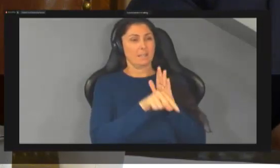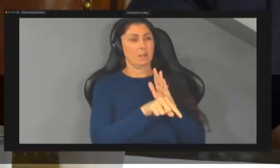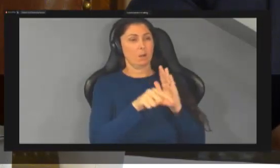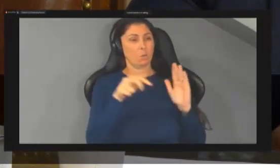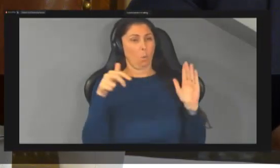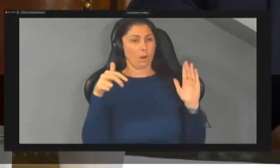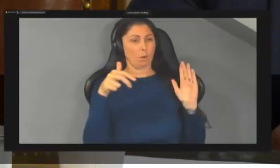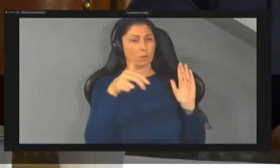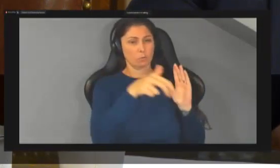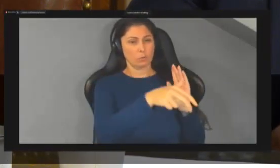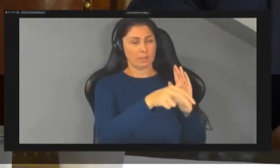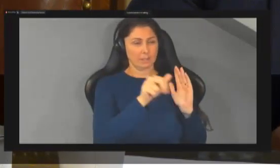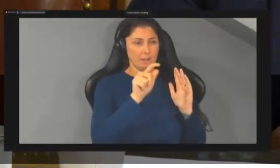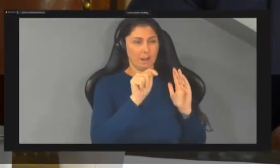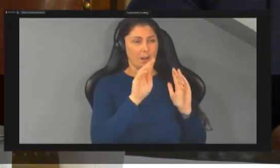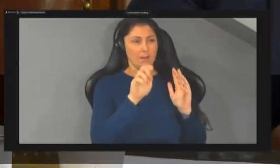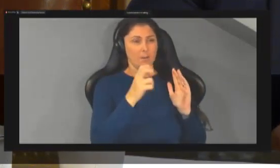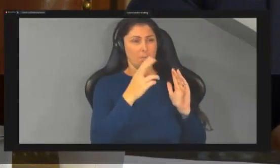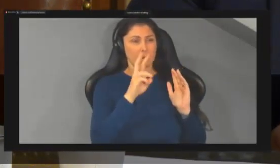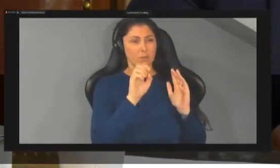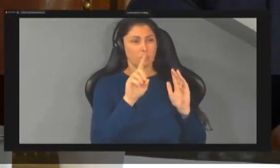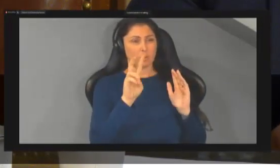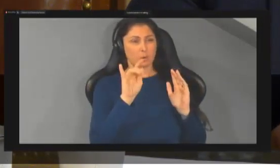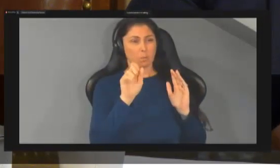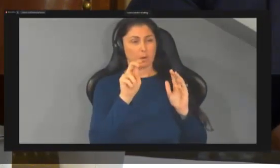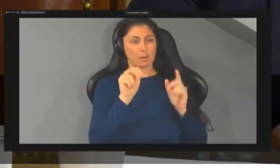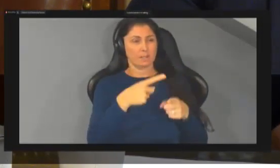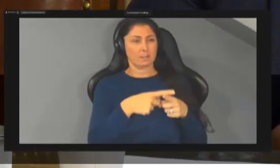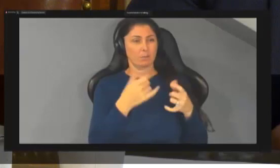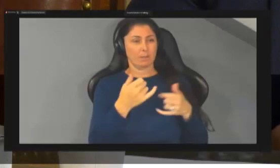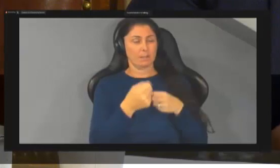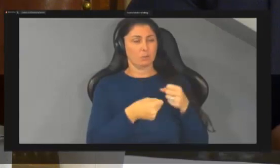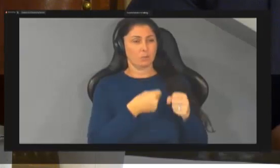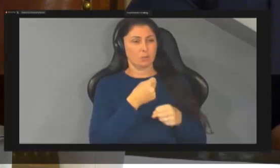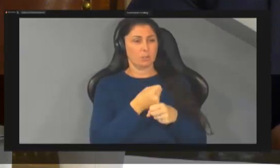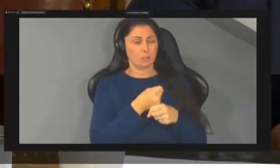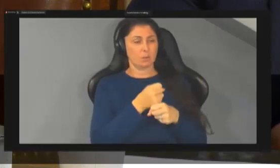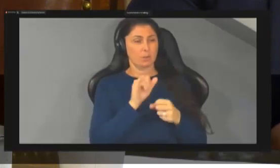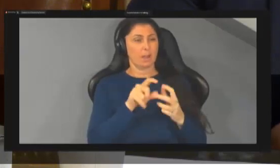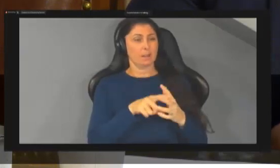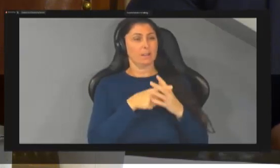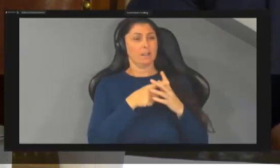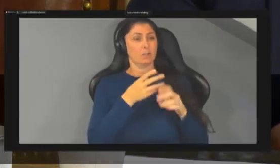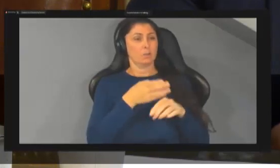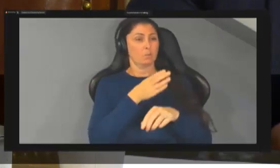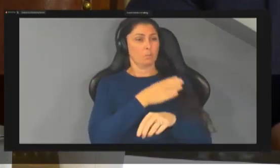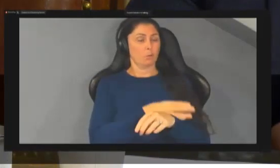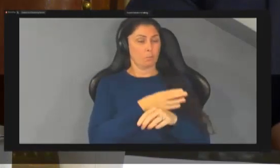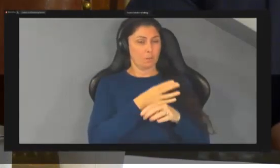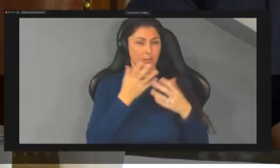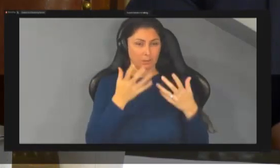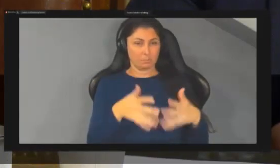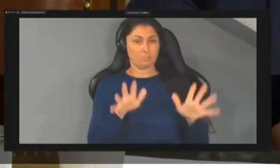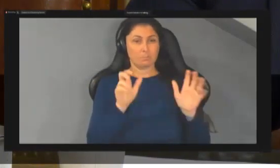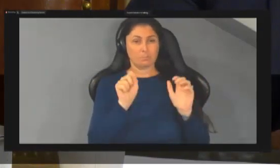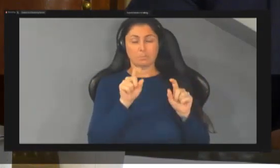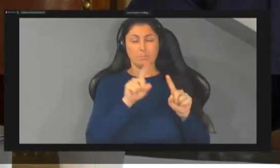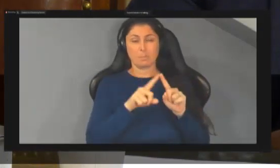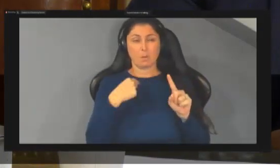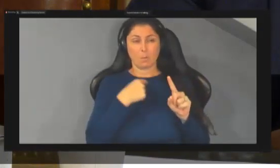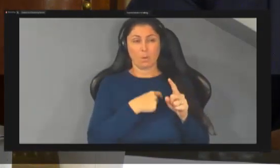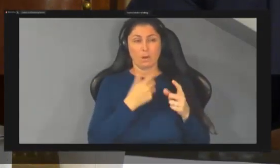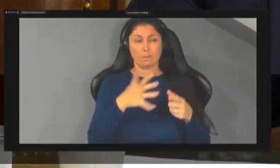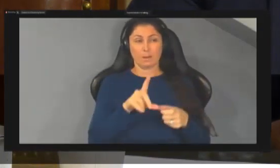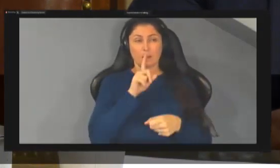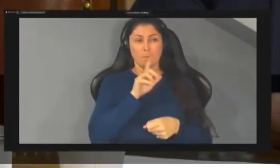street at the Beechwood Linden Wilkins intersection this year. Initial improvements have been made. We have committed to,